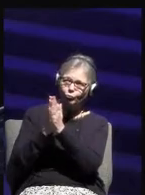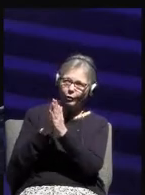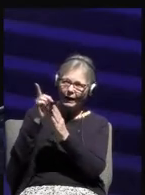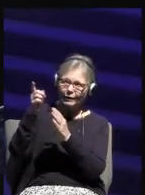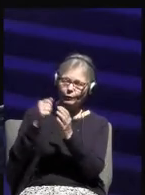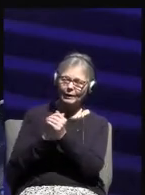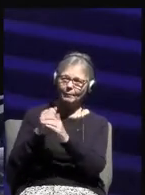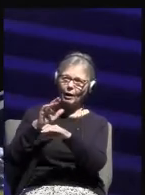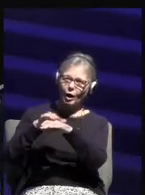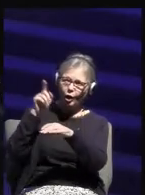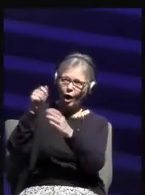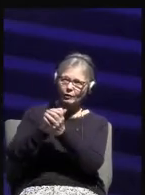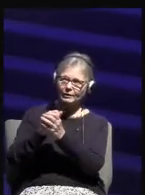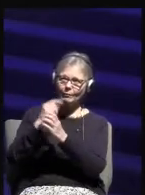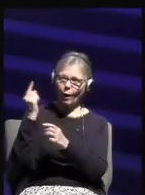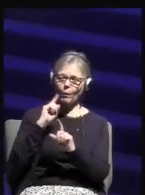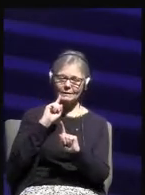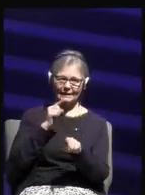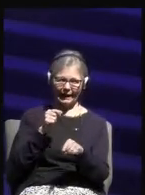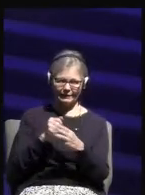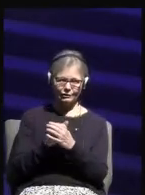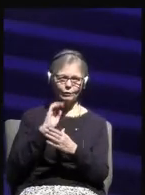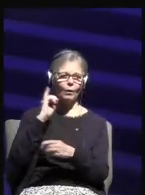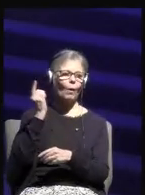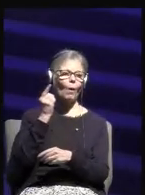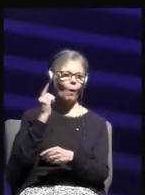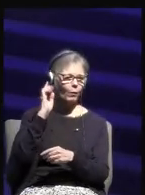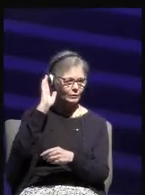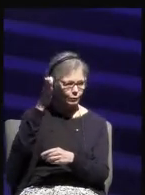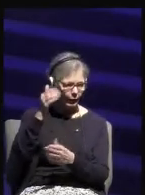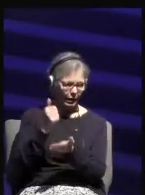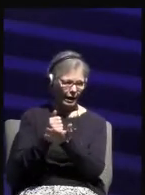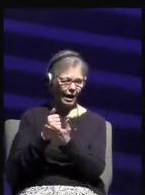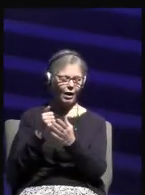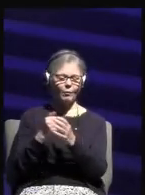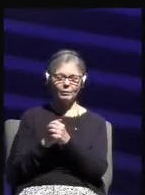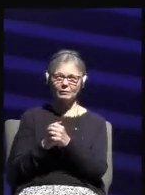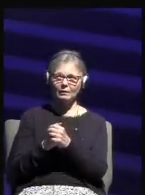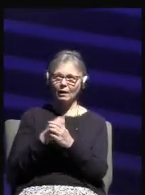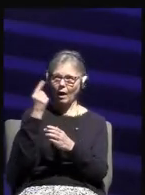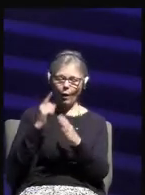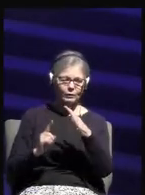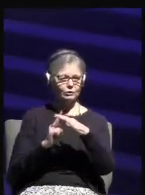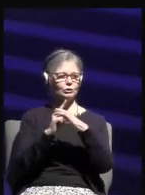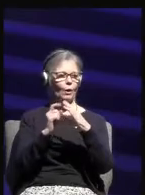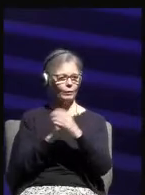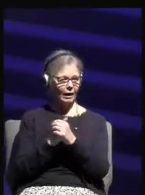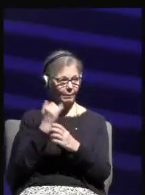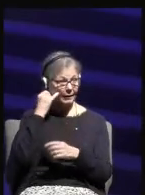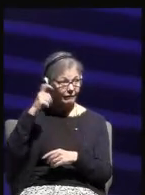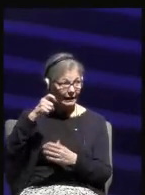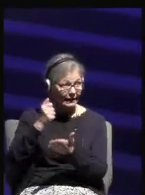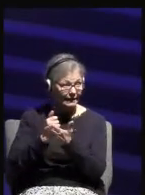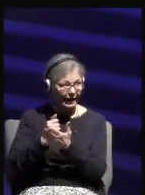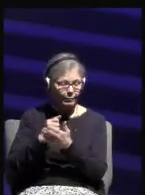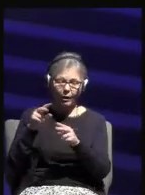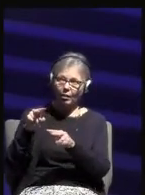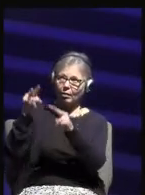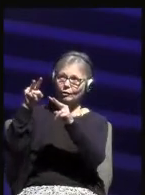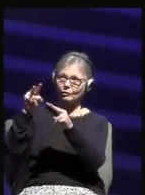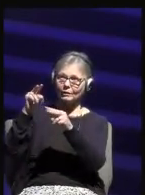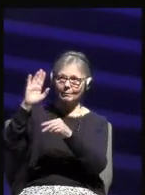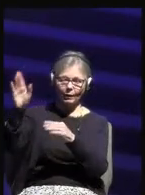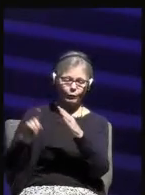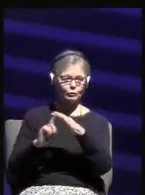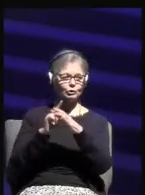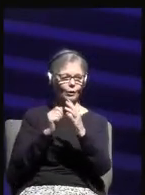that one that will always have an ear to hear and always be present when we need them. What